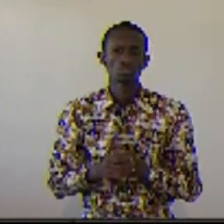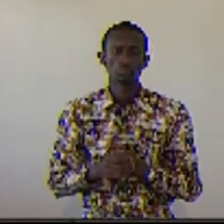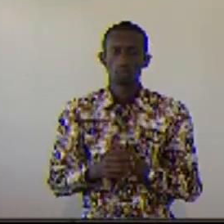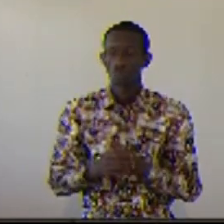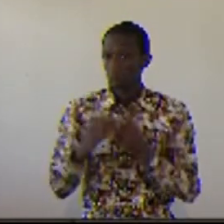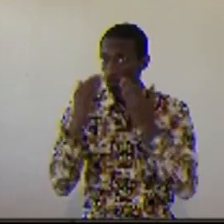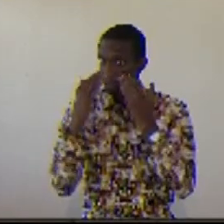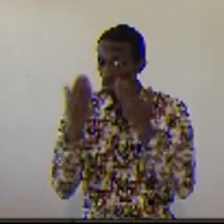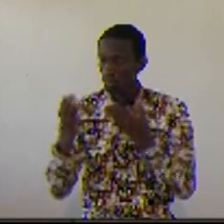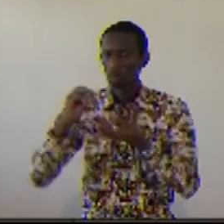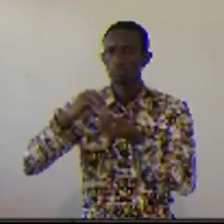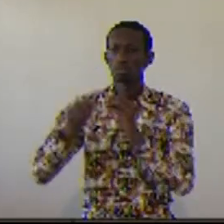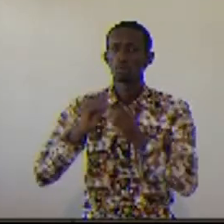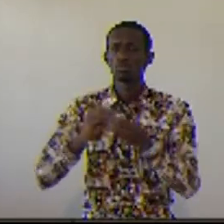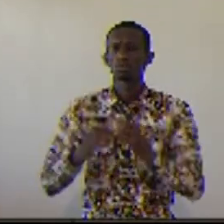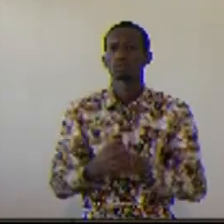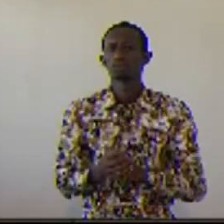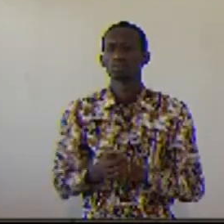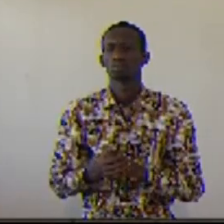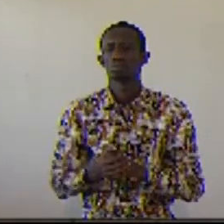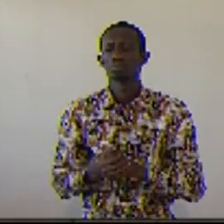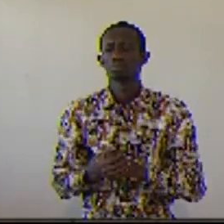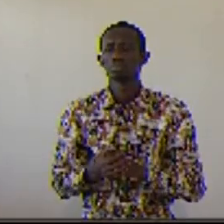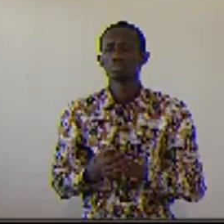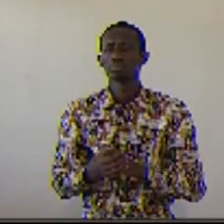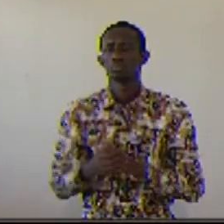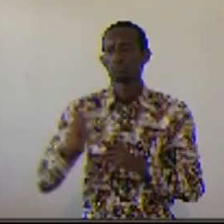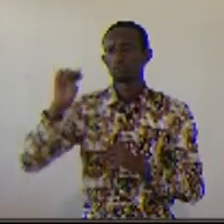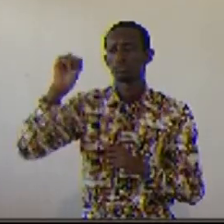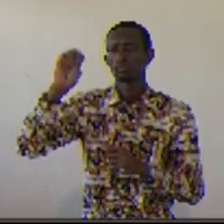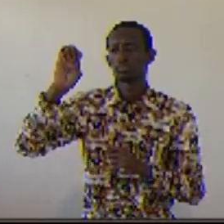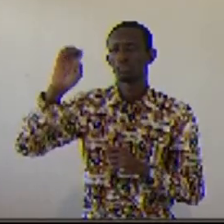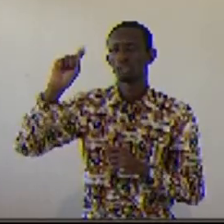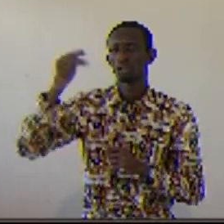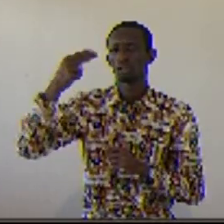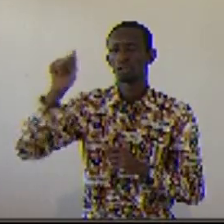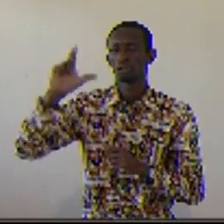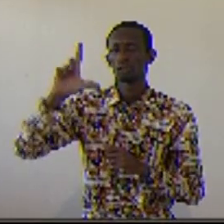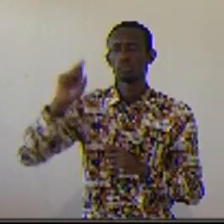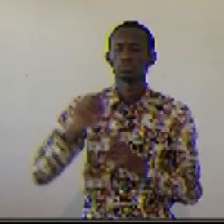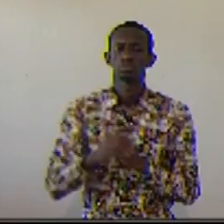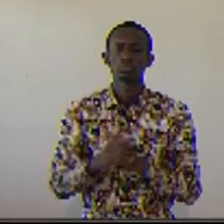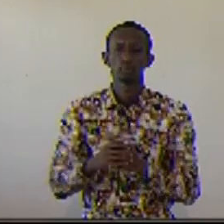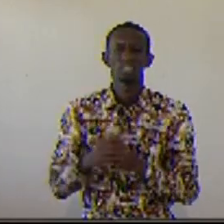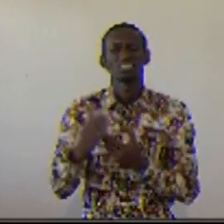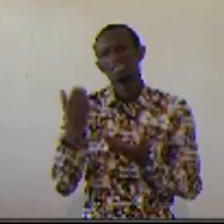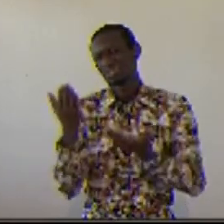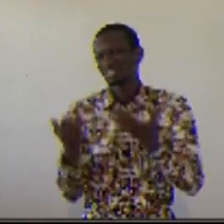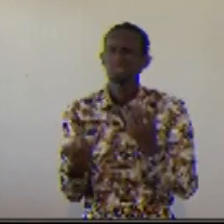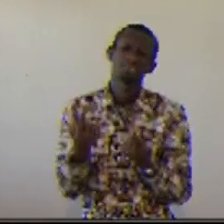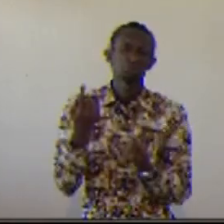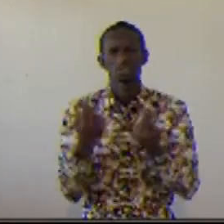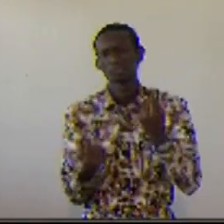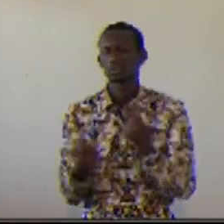of methods. You still remember some of these methods. From one of the methods we said,